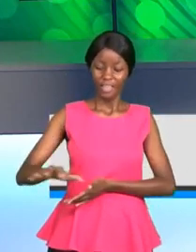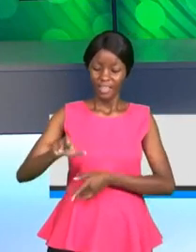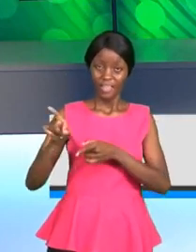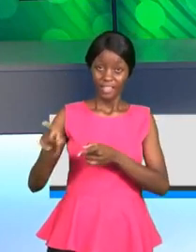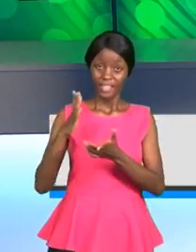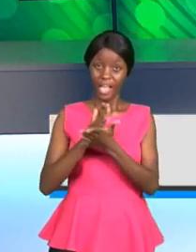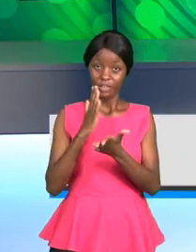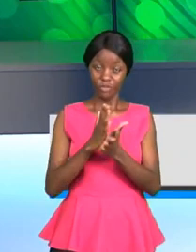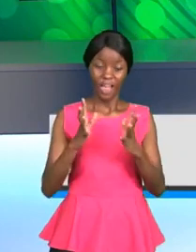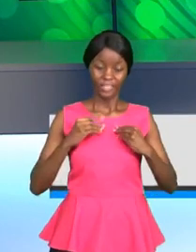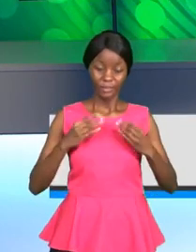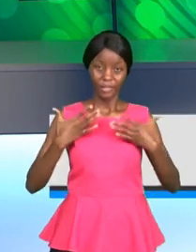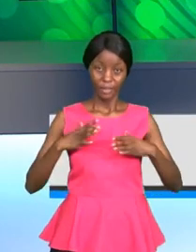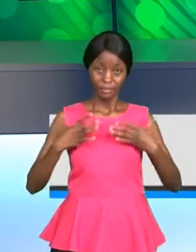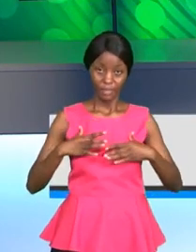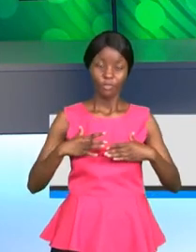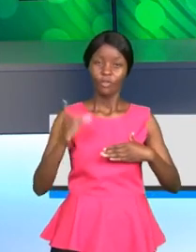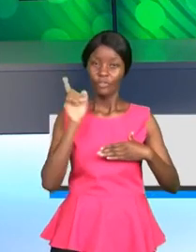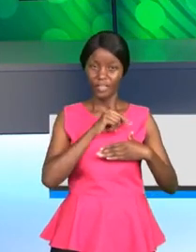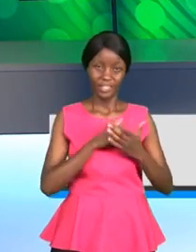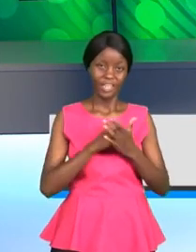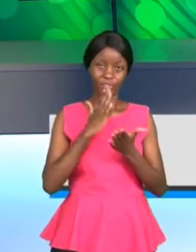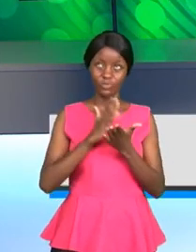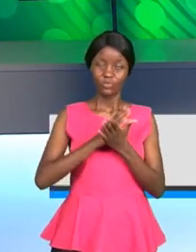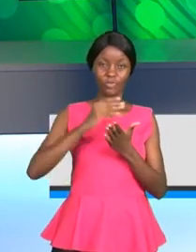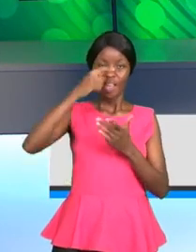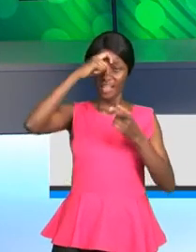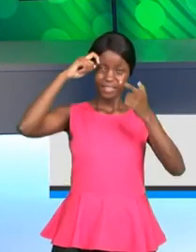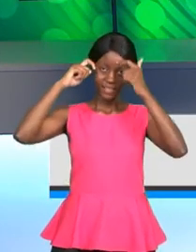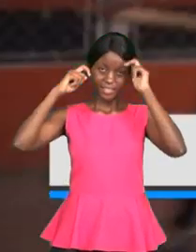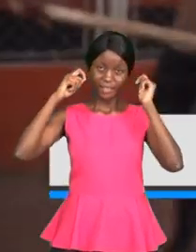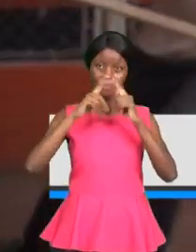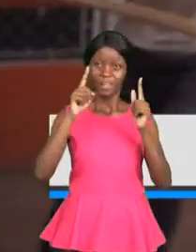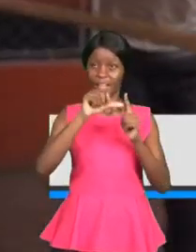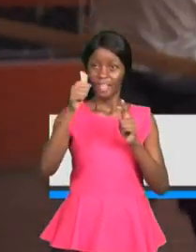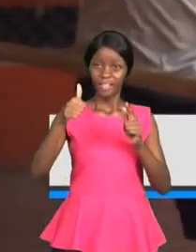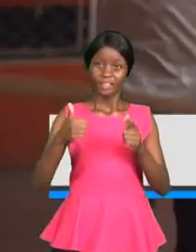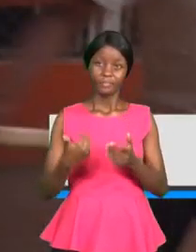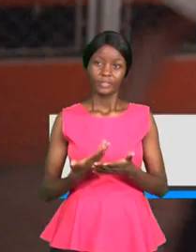and taking up the sport despite the heat and seemingly run-down surroundings.